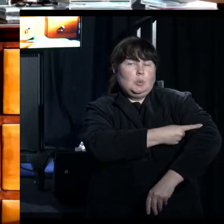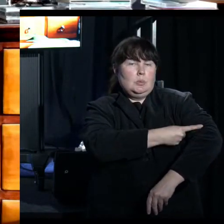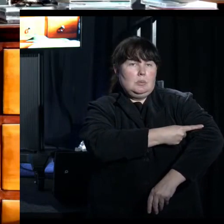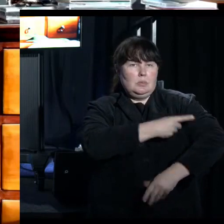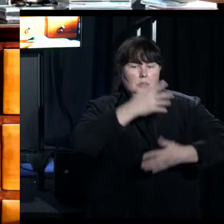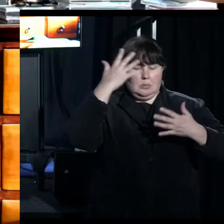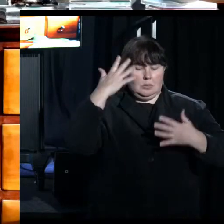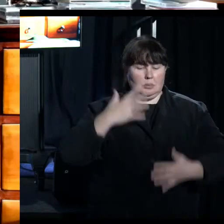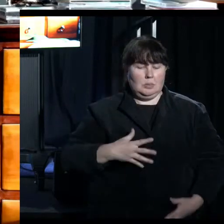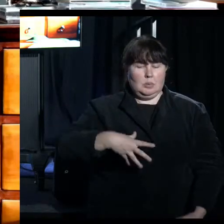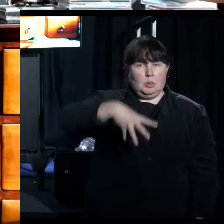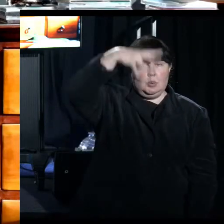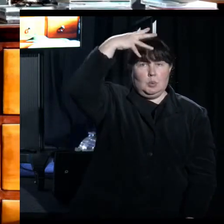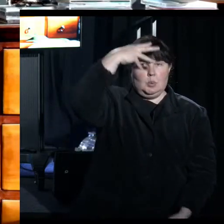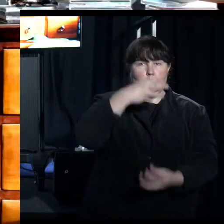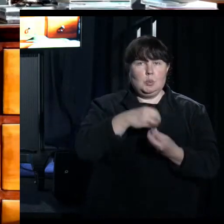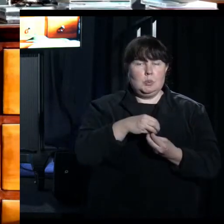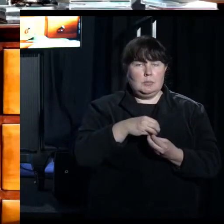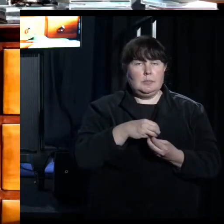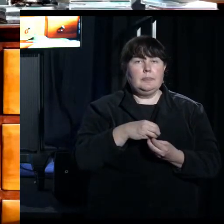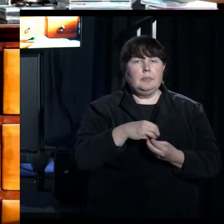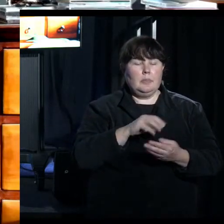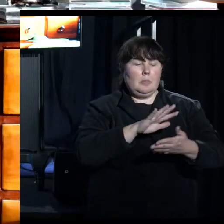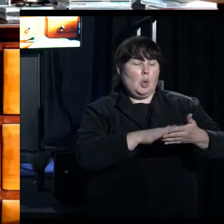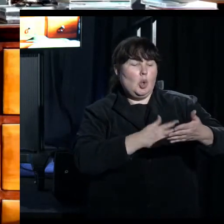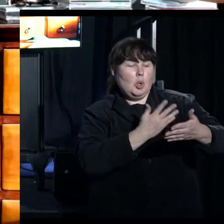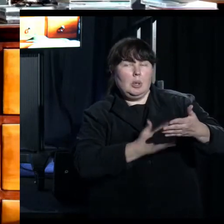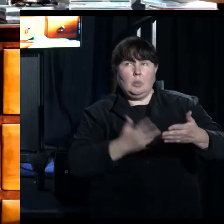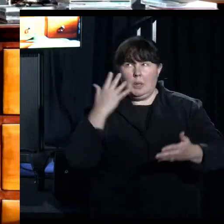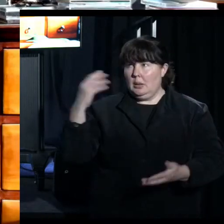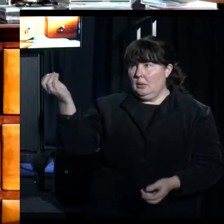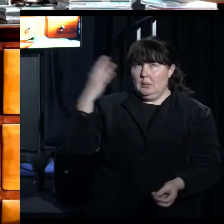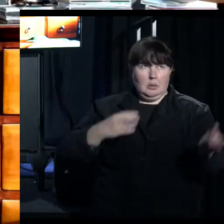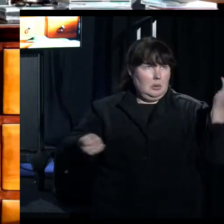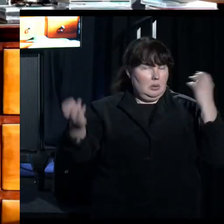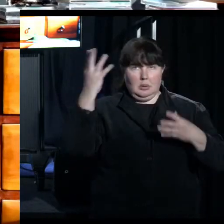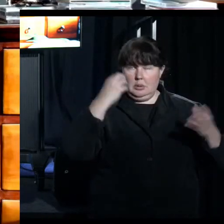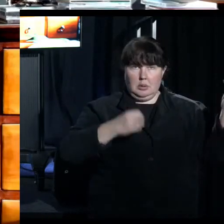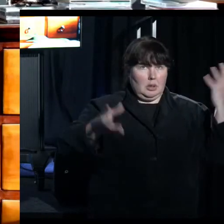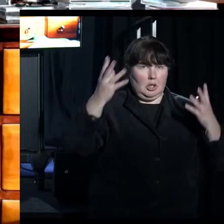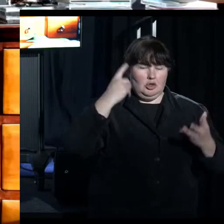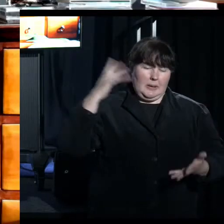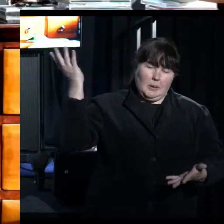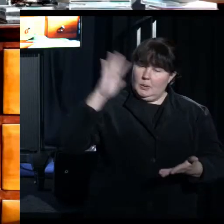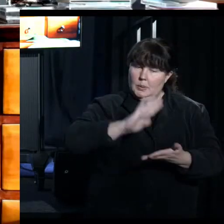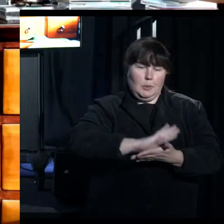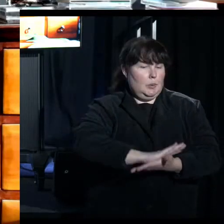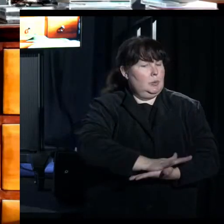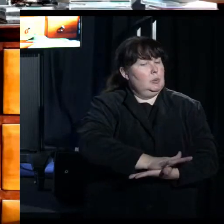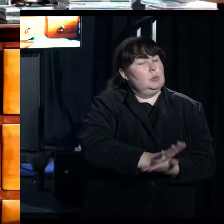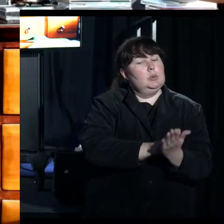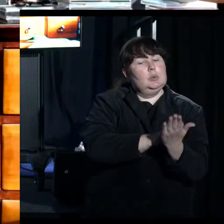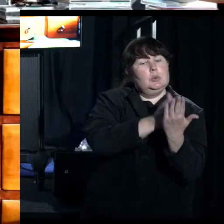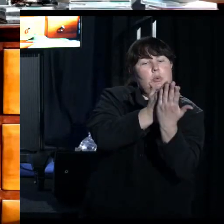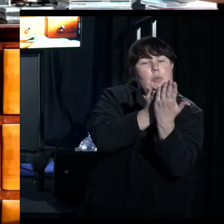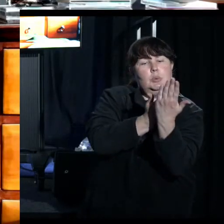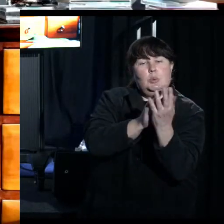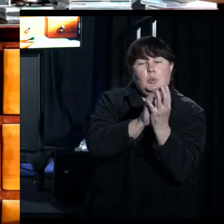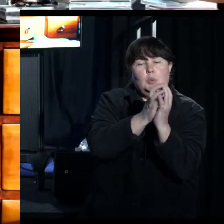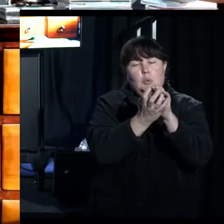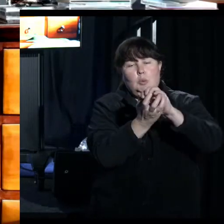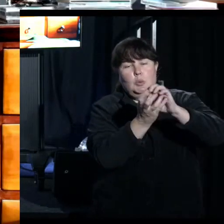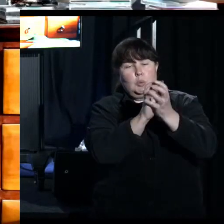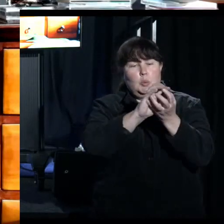language. This project made me visit some old notes on slavery that I